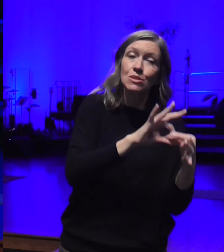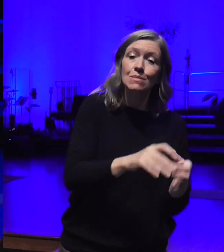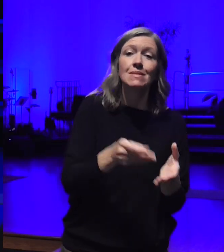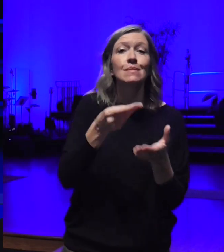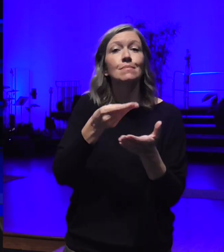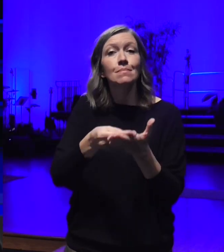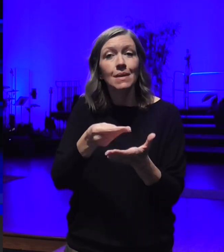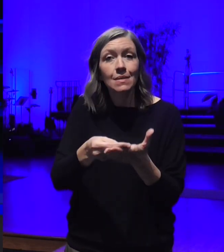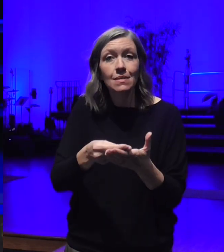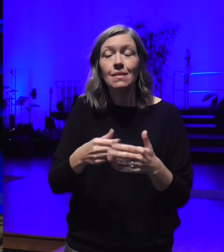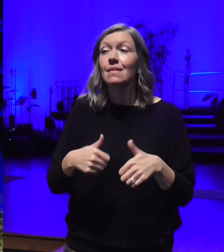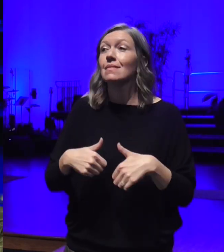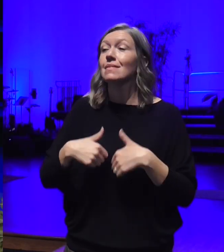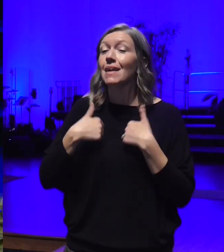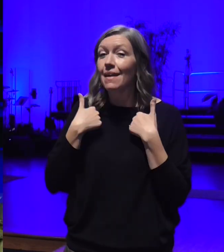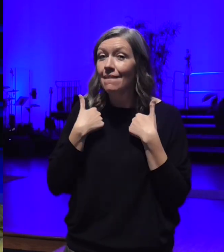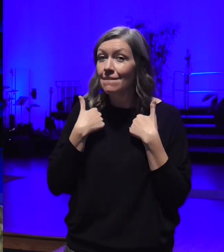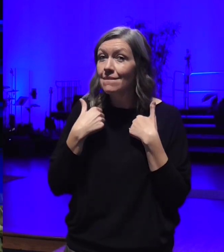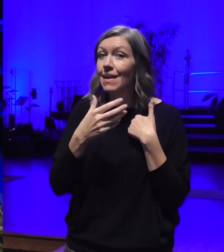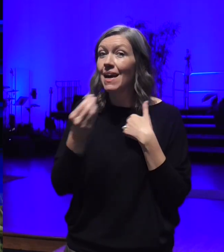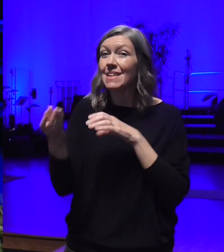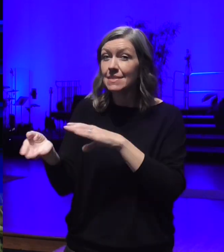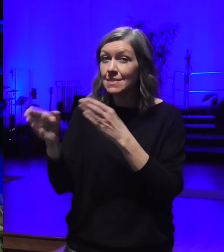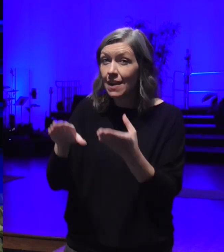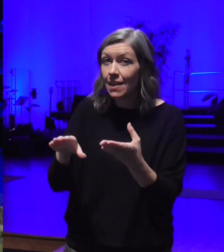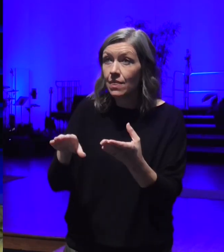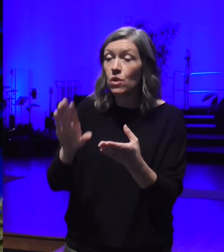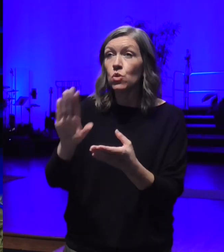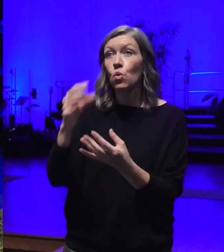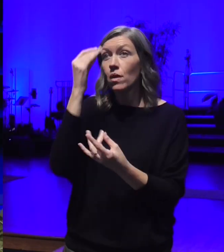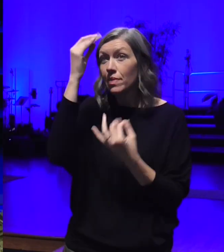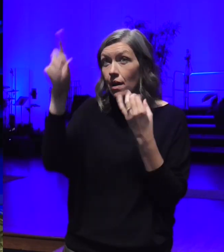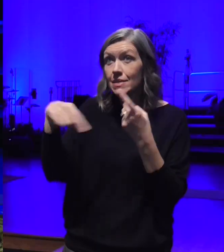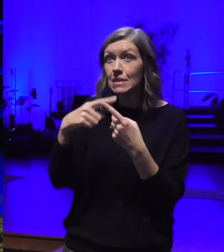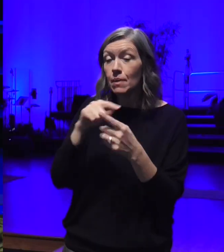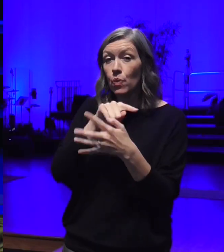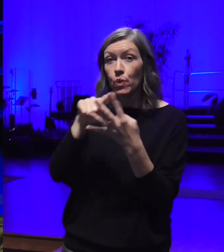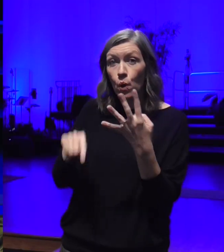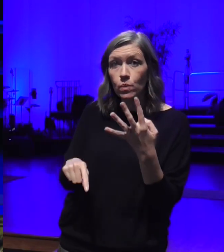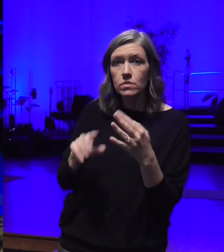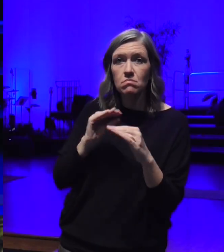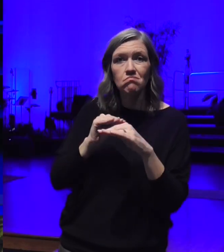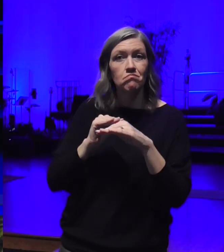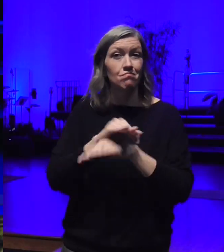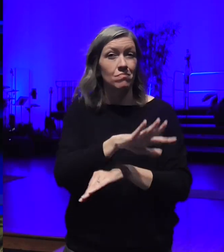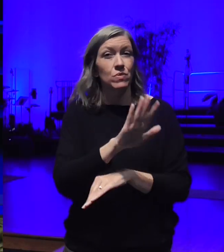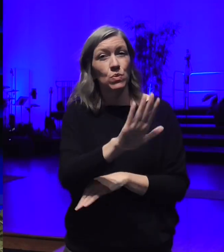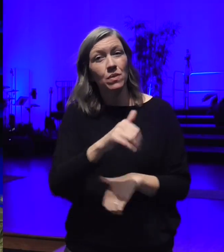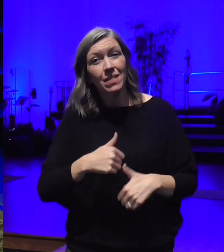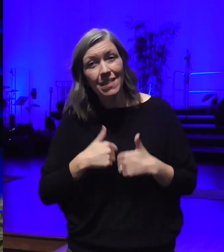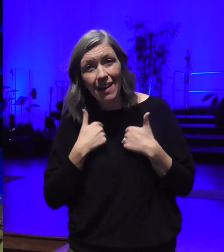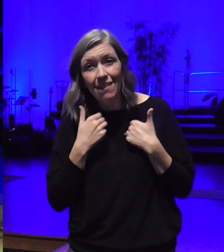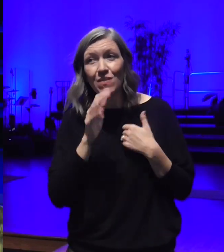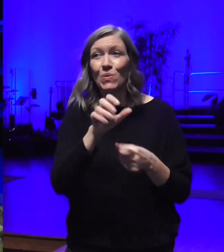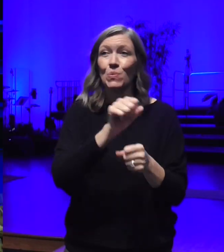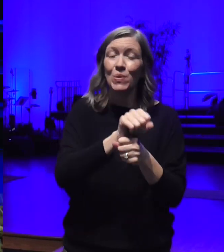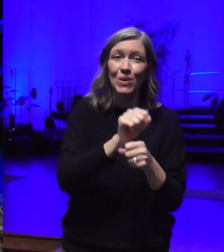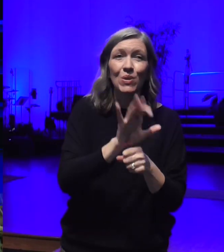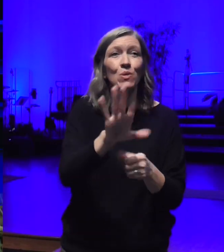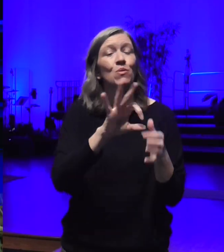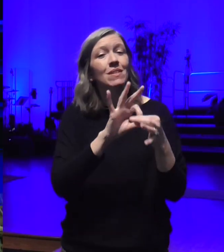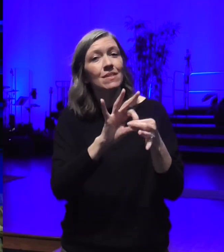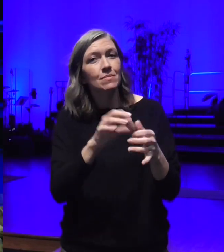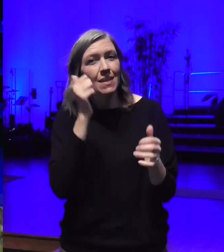about life, and yes, even about death, it's affecting and influencing how you experience your life and your relationships and your work